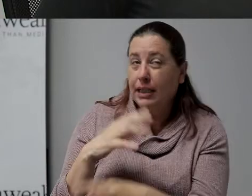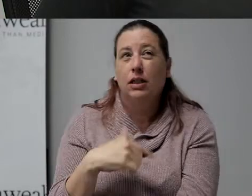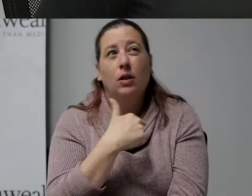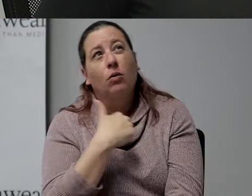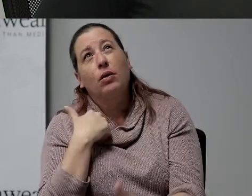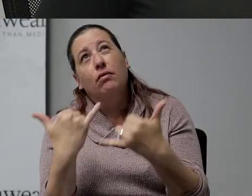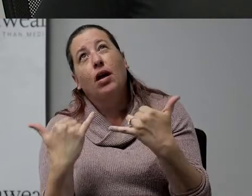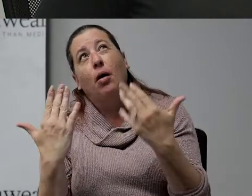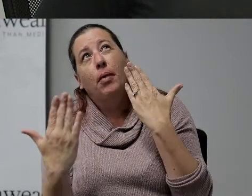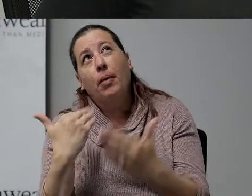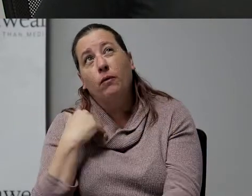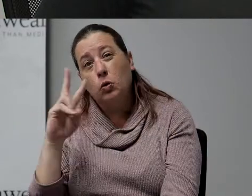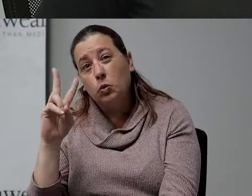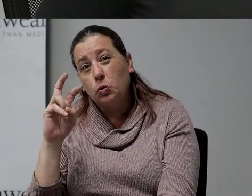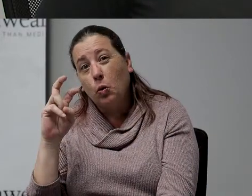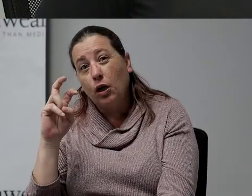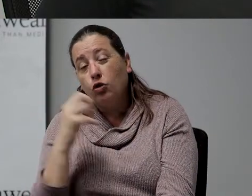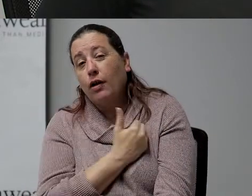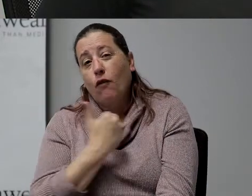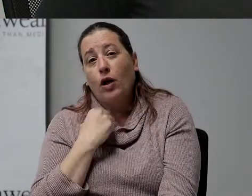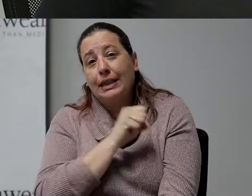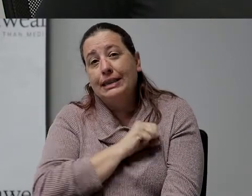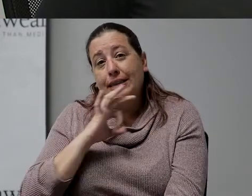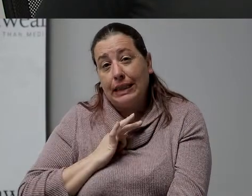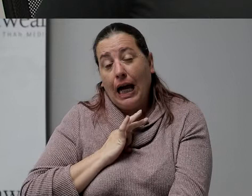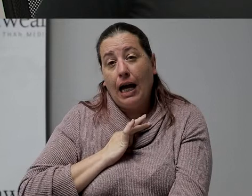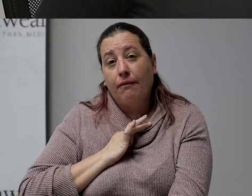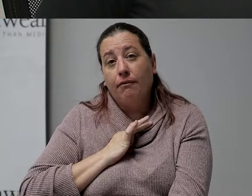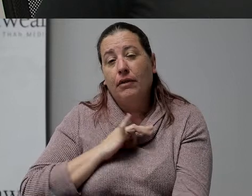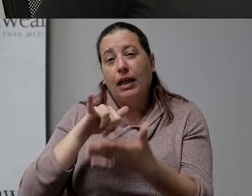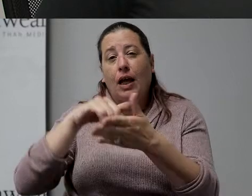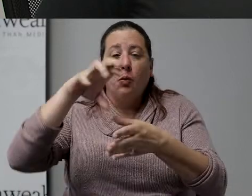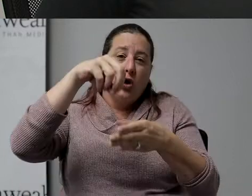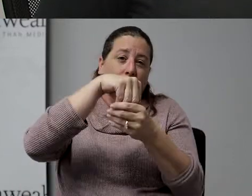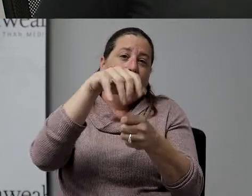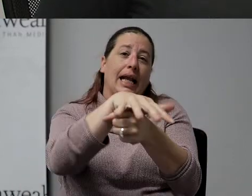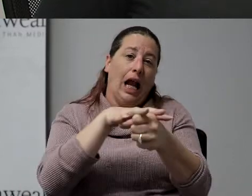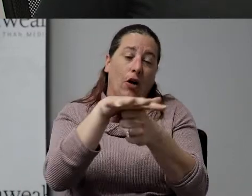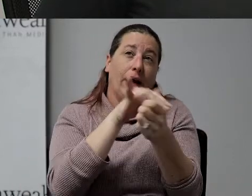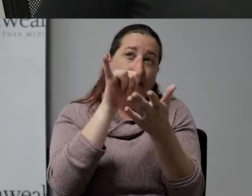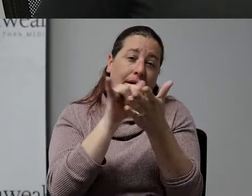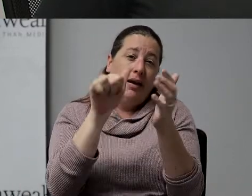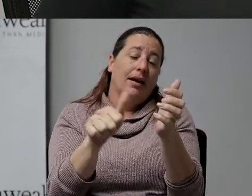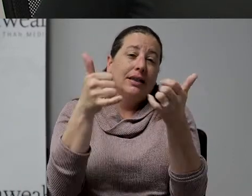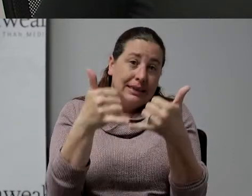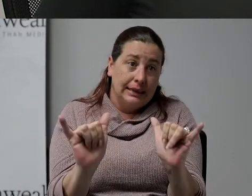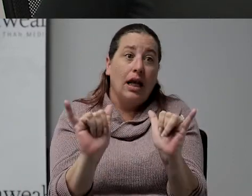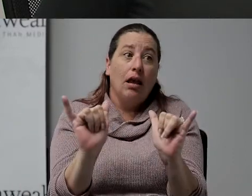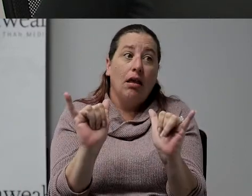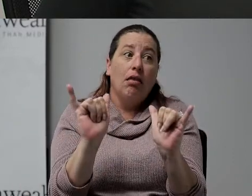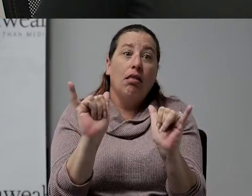deployed about 200 of our staff that were in areas that can still effectively do their